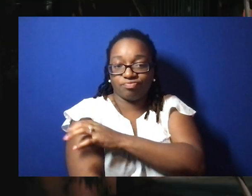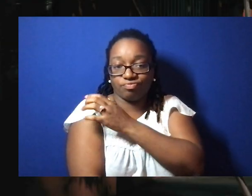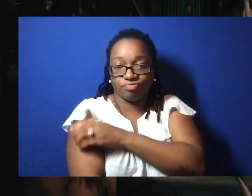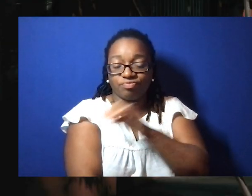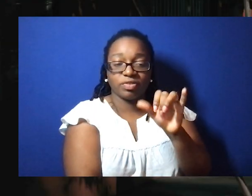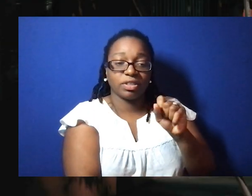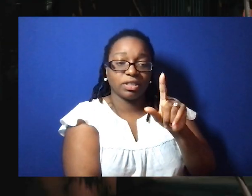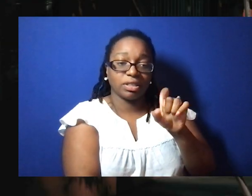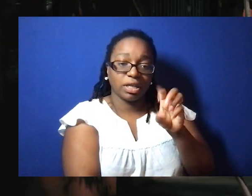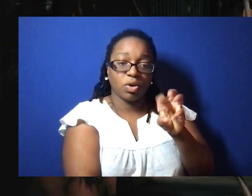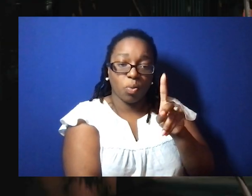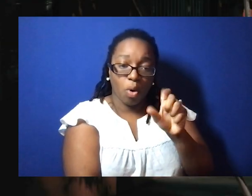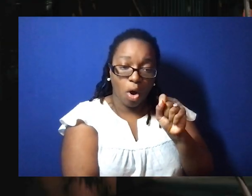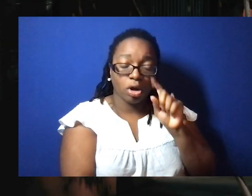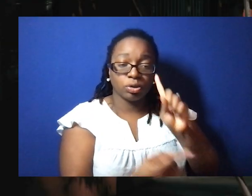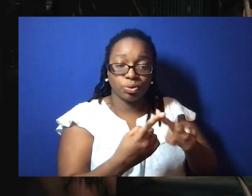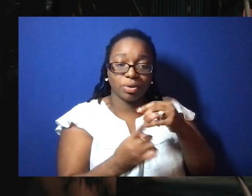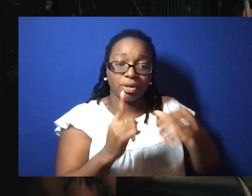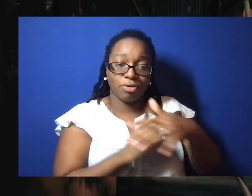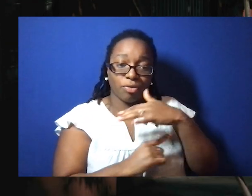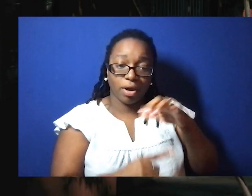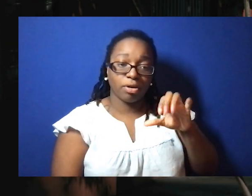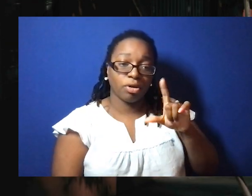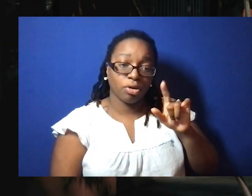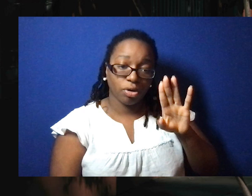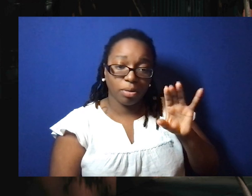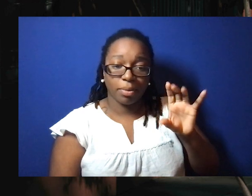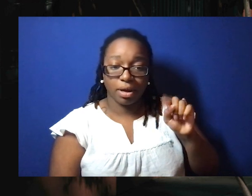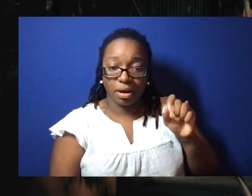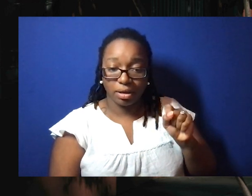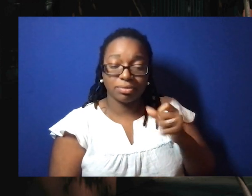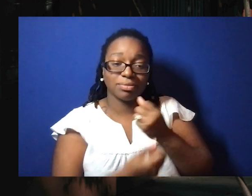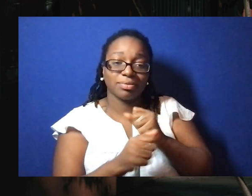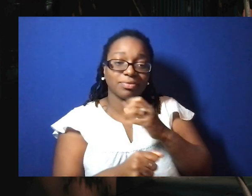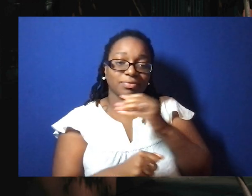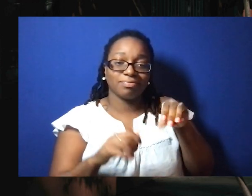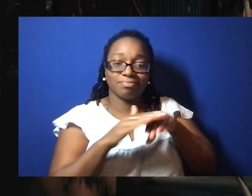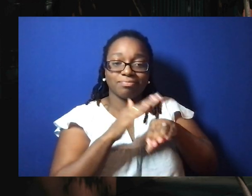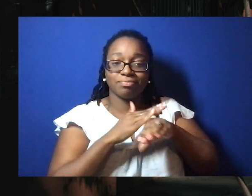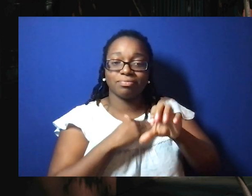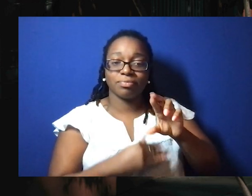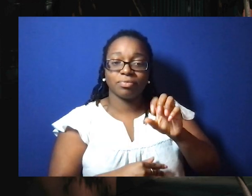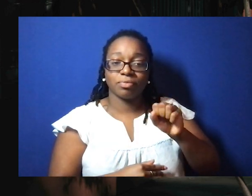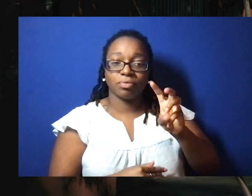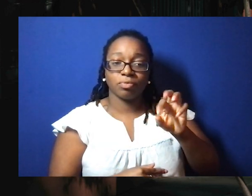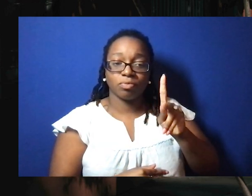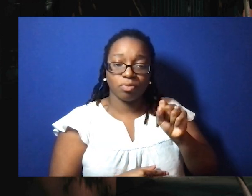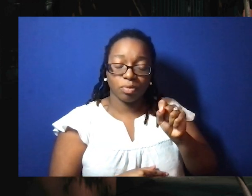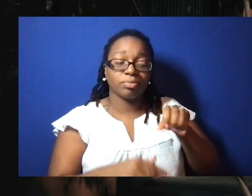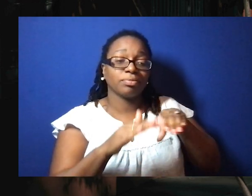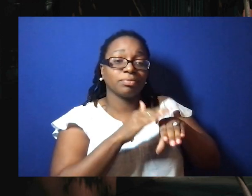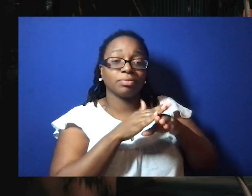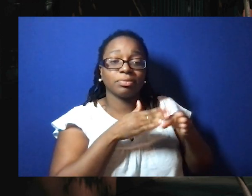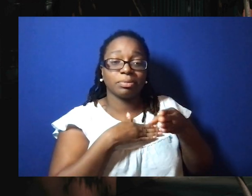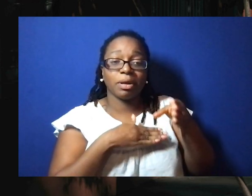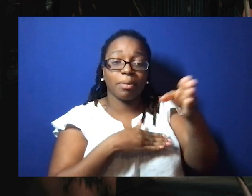including sidewalks to and around the facility, curb cuts, safe and accessible crosswalks, and accessible